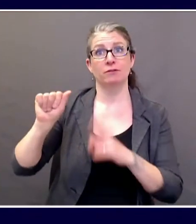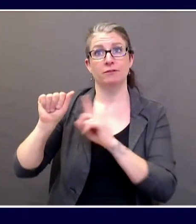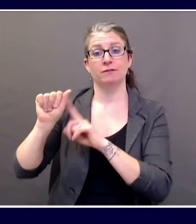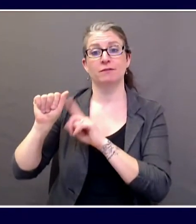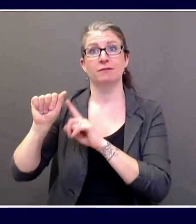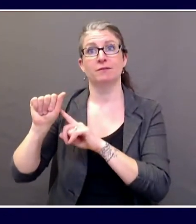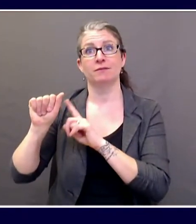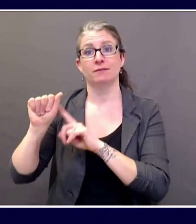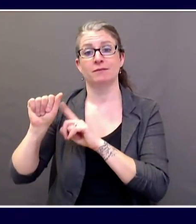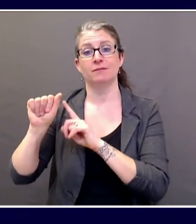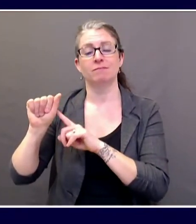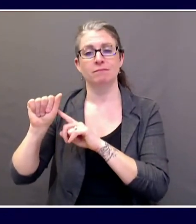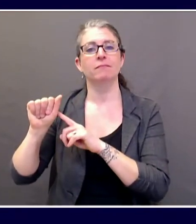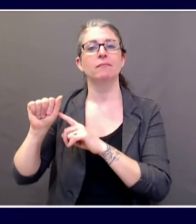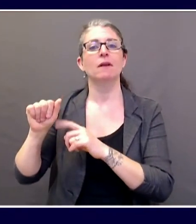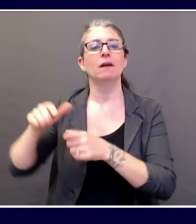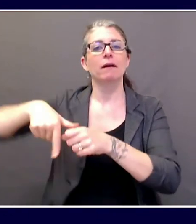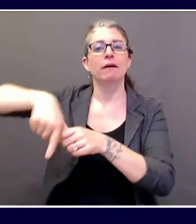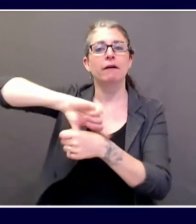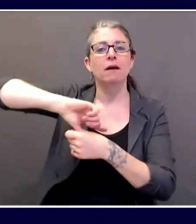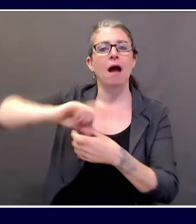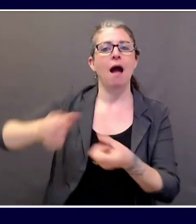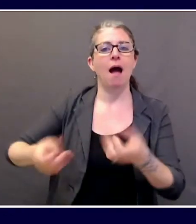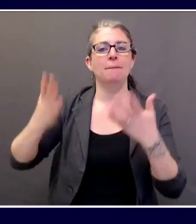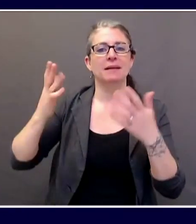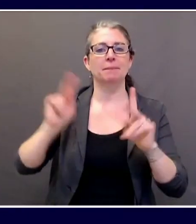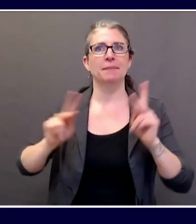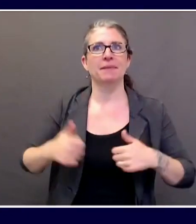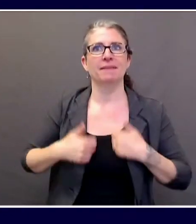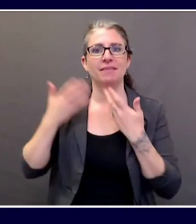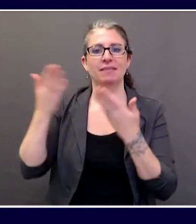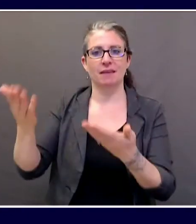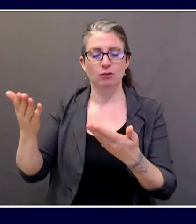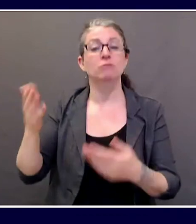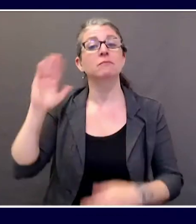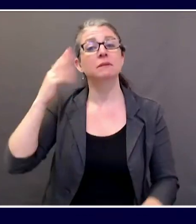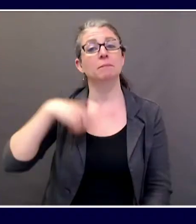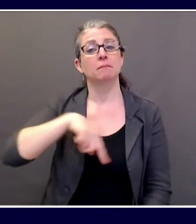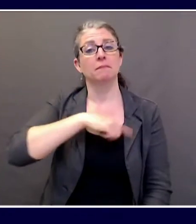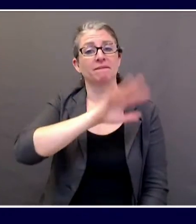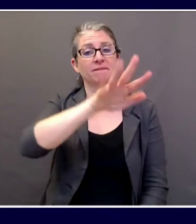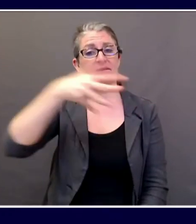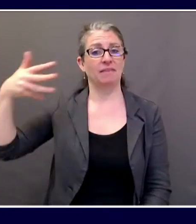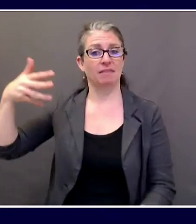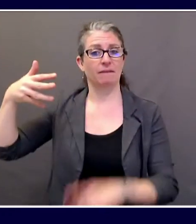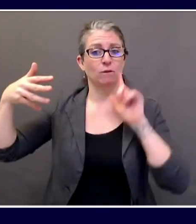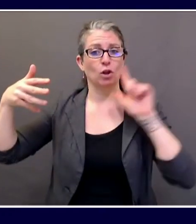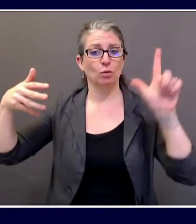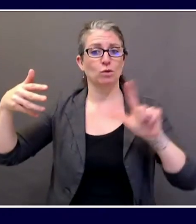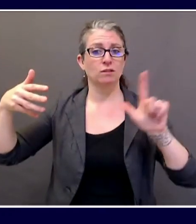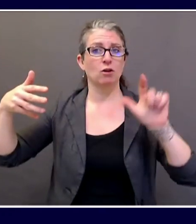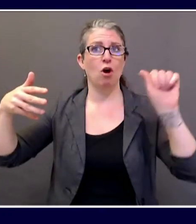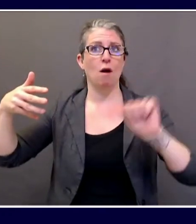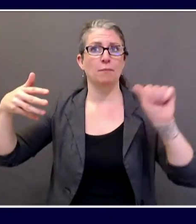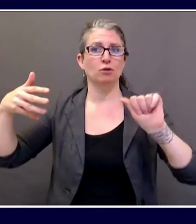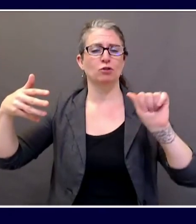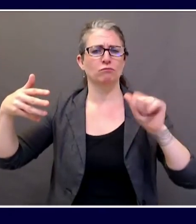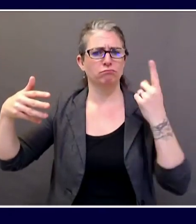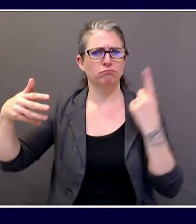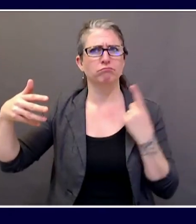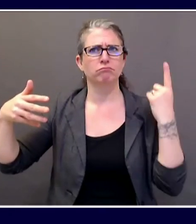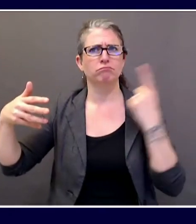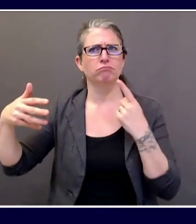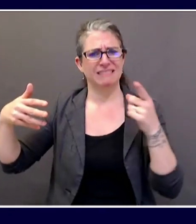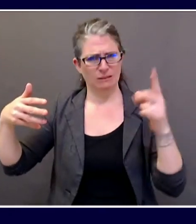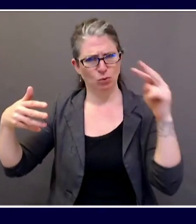are in the state of Michigan. So that kind of stands out. And I wonder if, well, whether you had seen that or not, and if you have any thoughts on